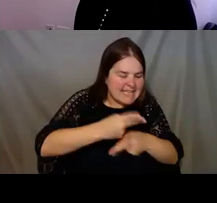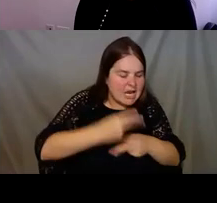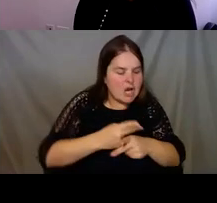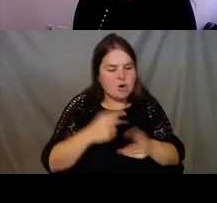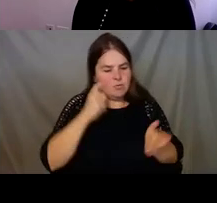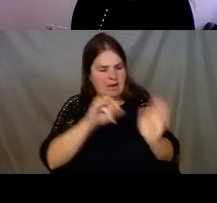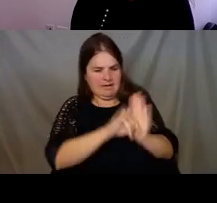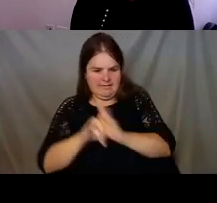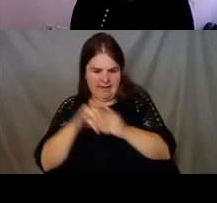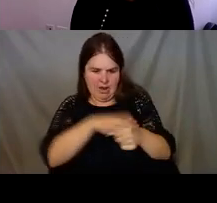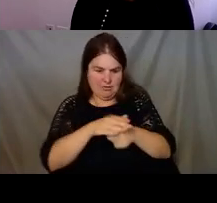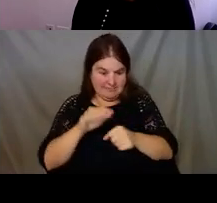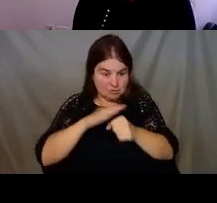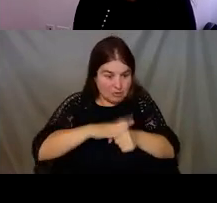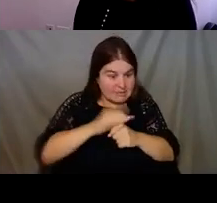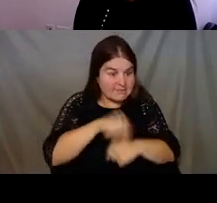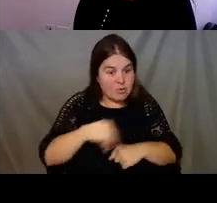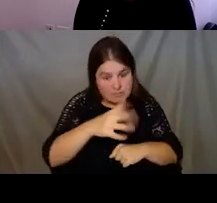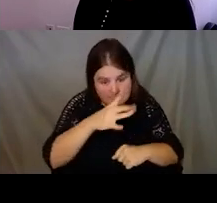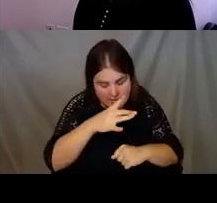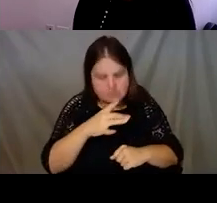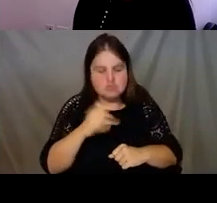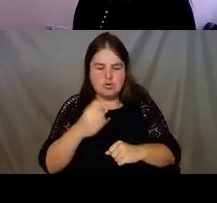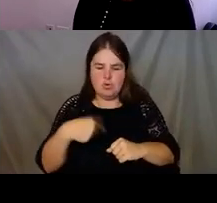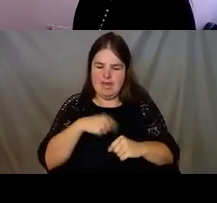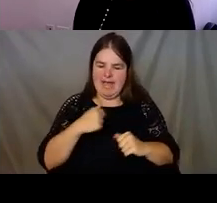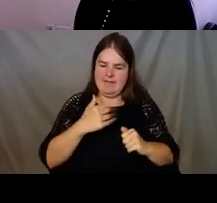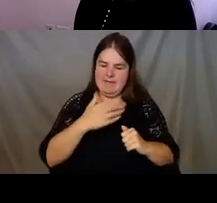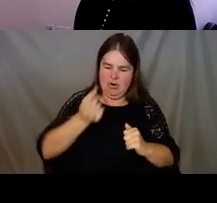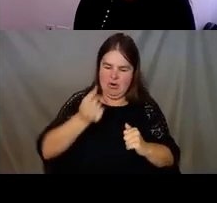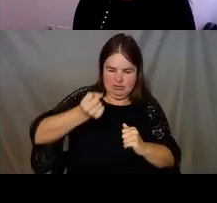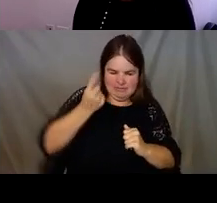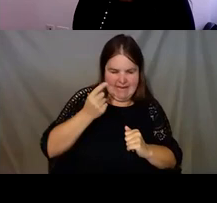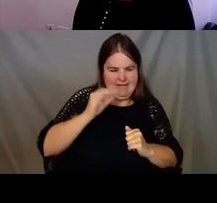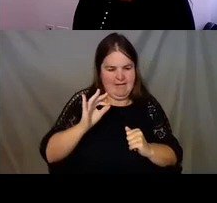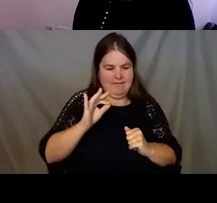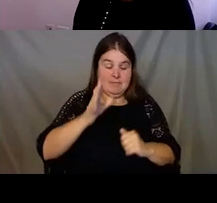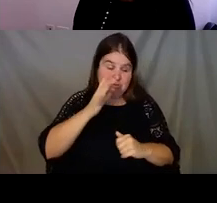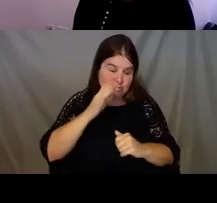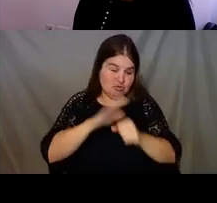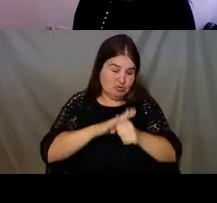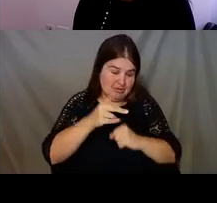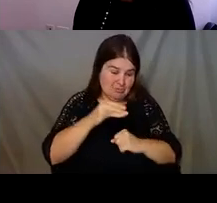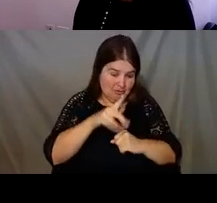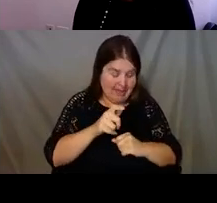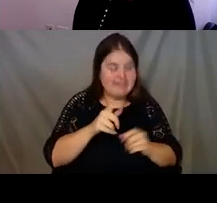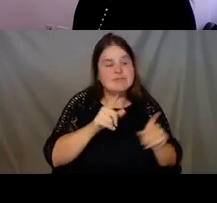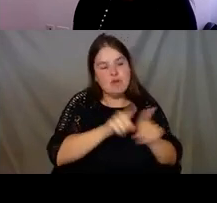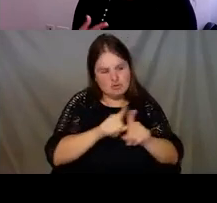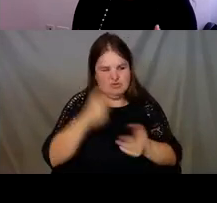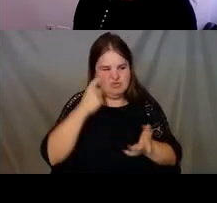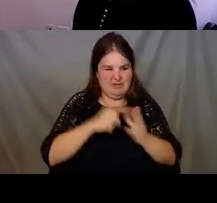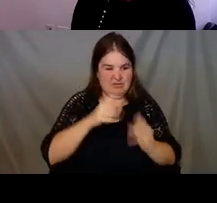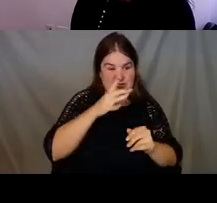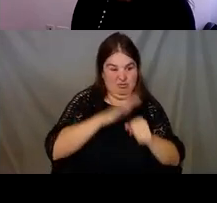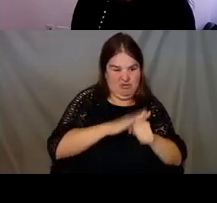in order to have a more sophisticated understanding of maternal stress profiles that might impact the developing brain. And this